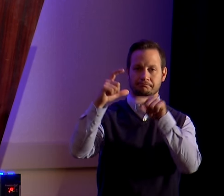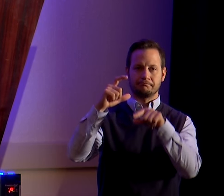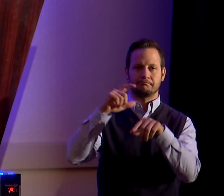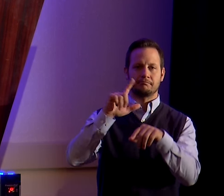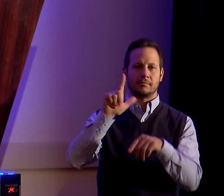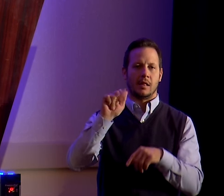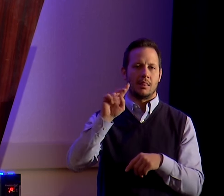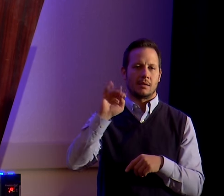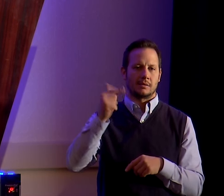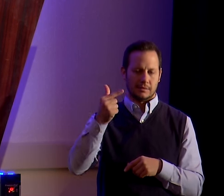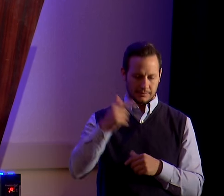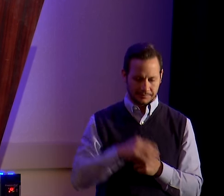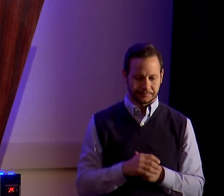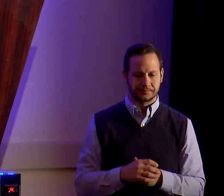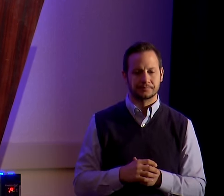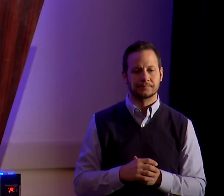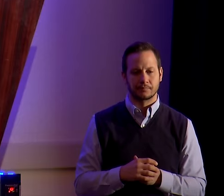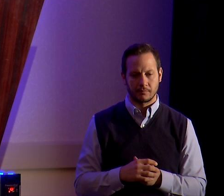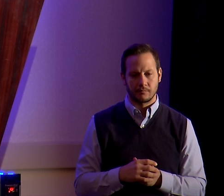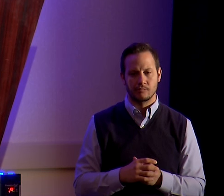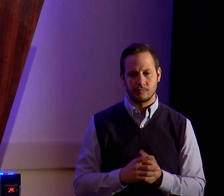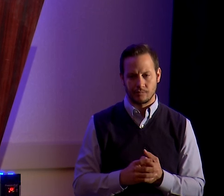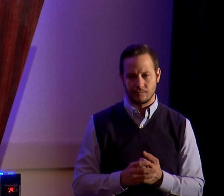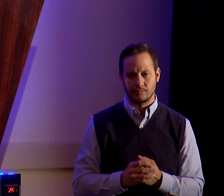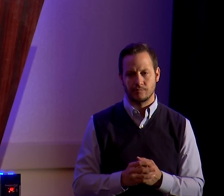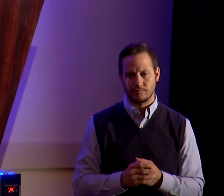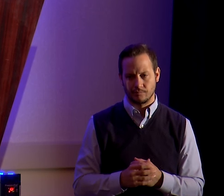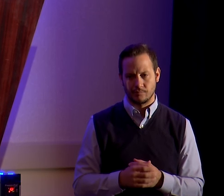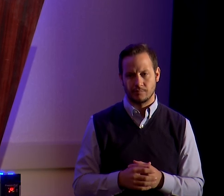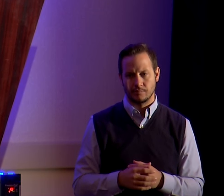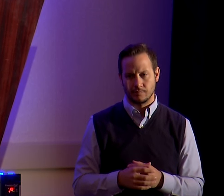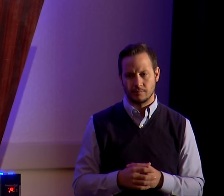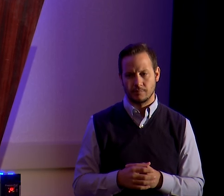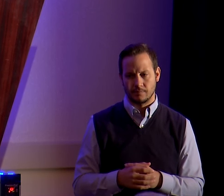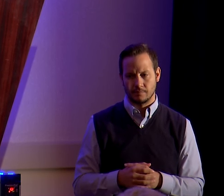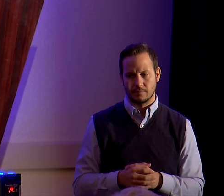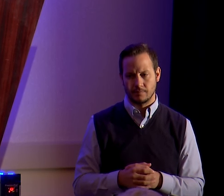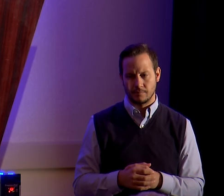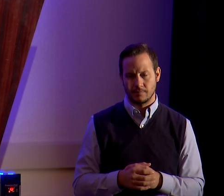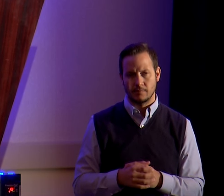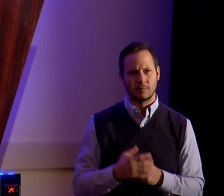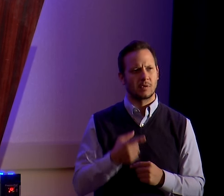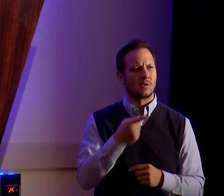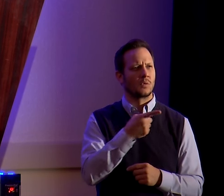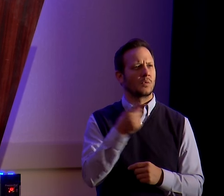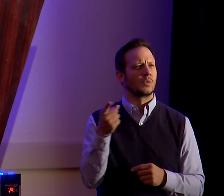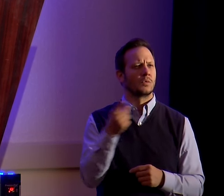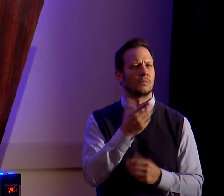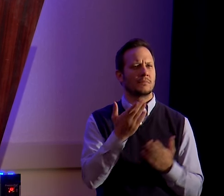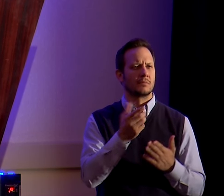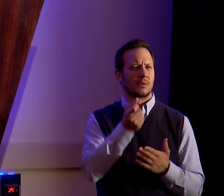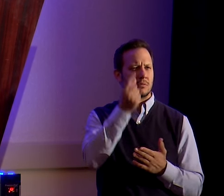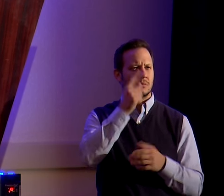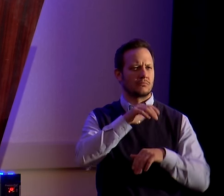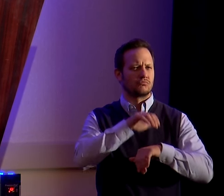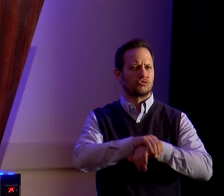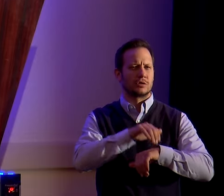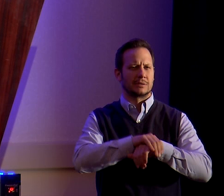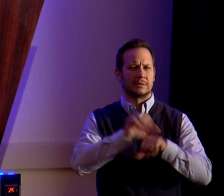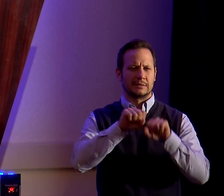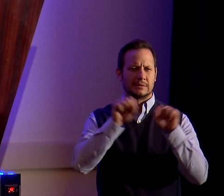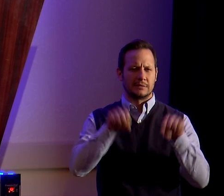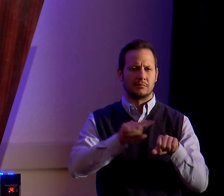I was in what is equivalent of, we have to form, those of you who understand the British system, there's the primary one